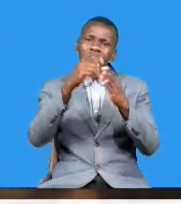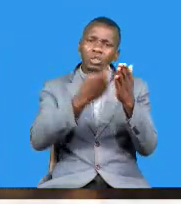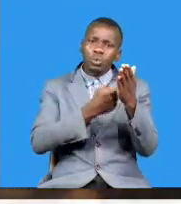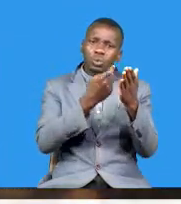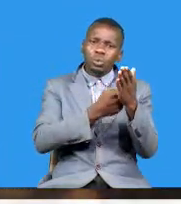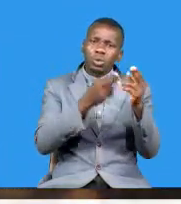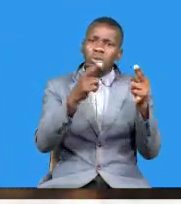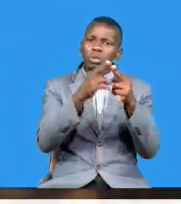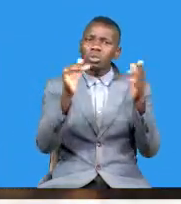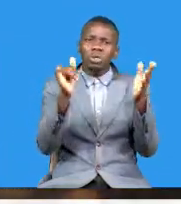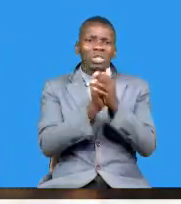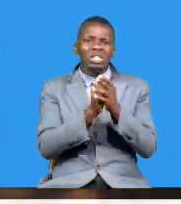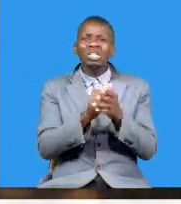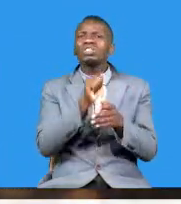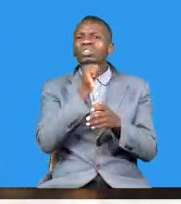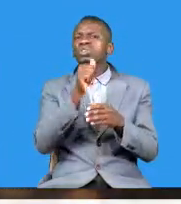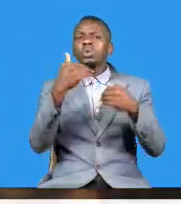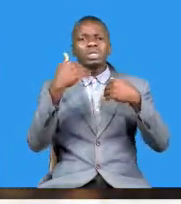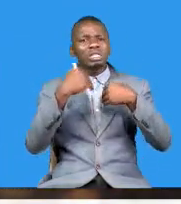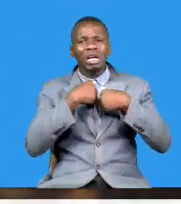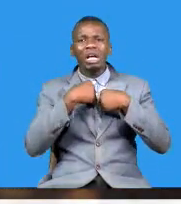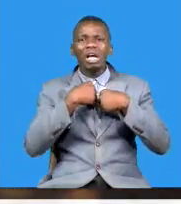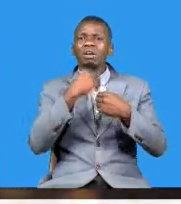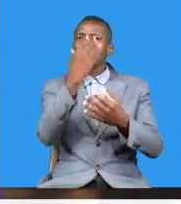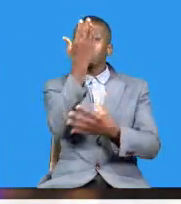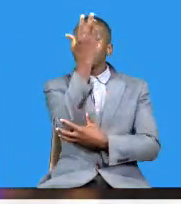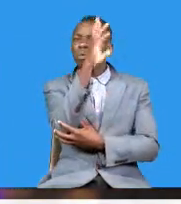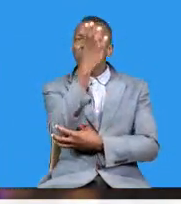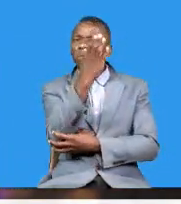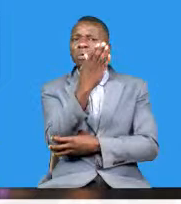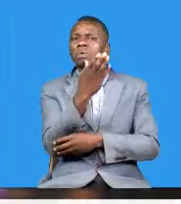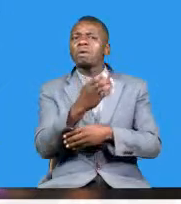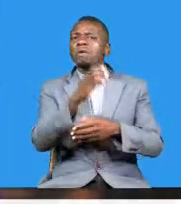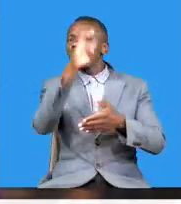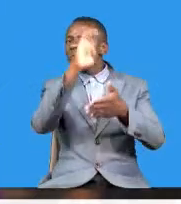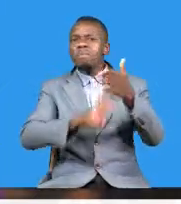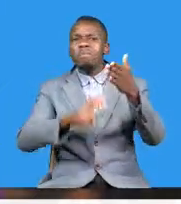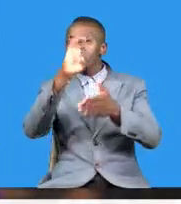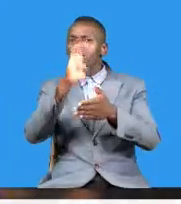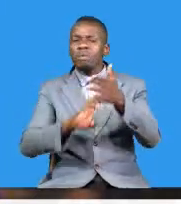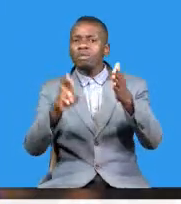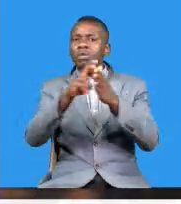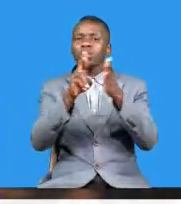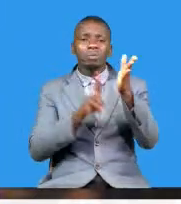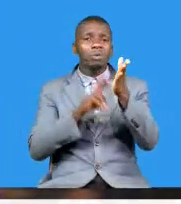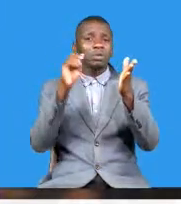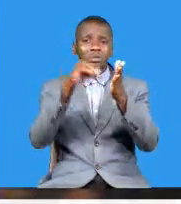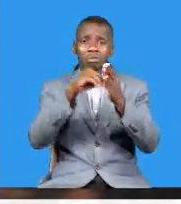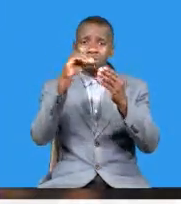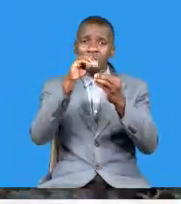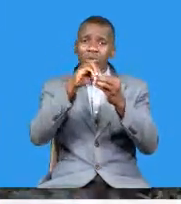to prevent deforestation. Meboch Timbiti has more in this report.